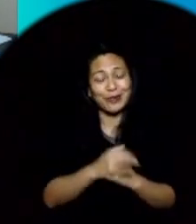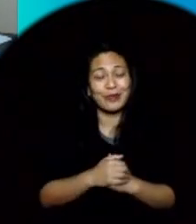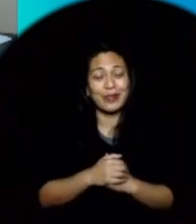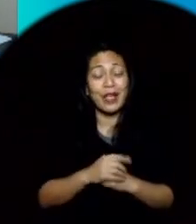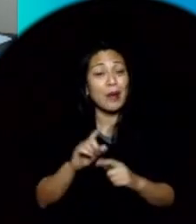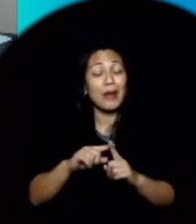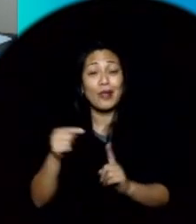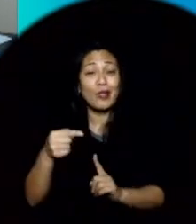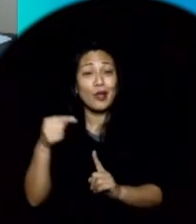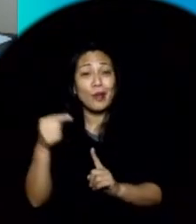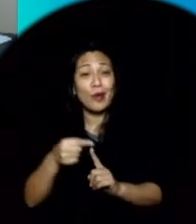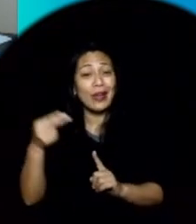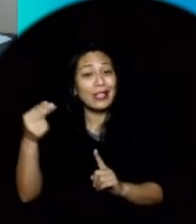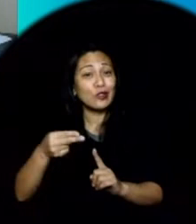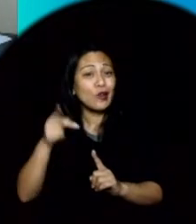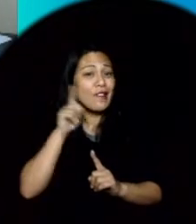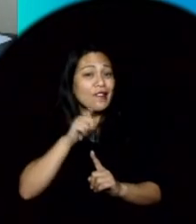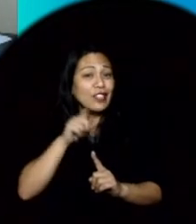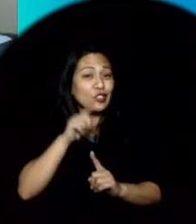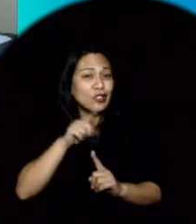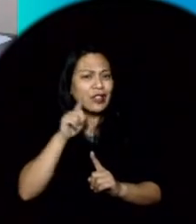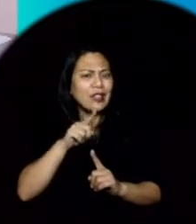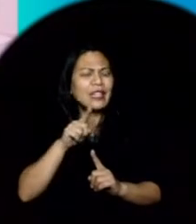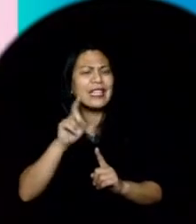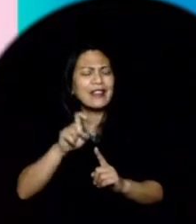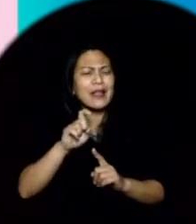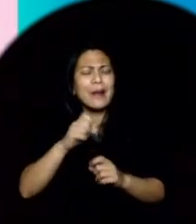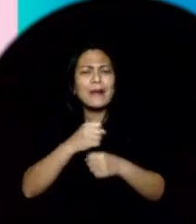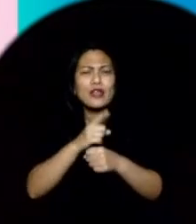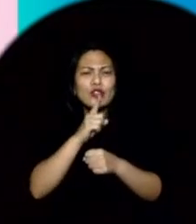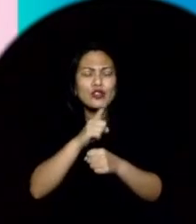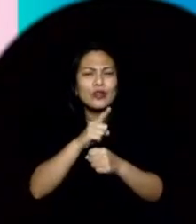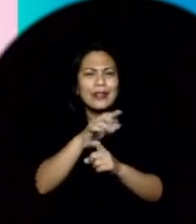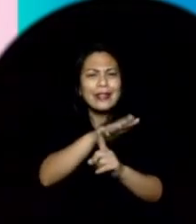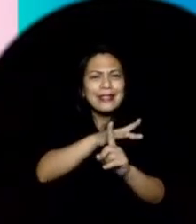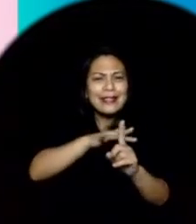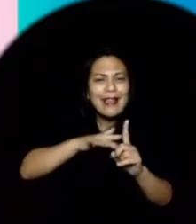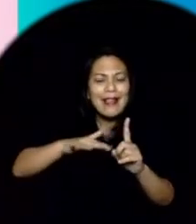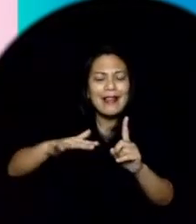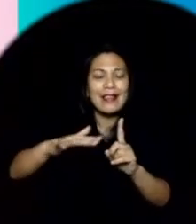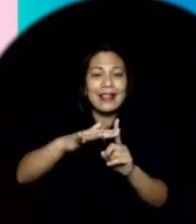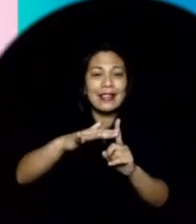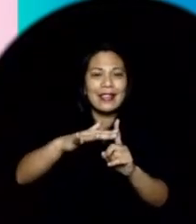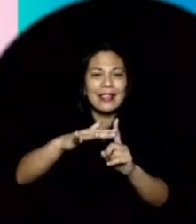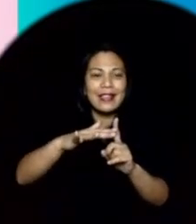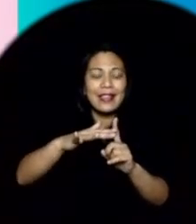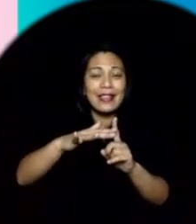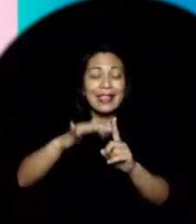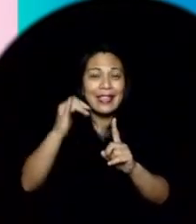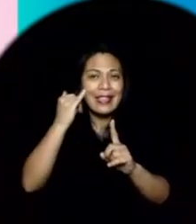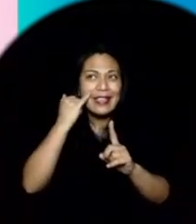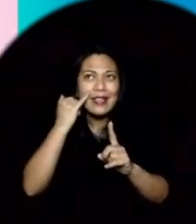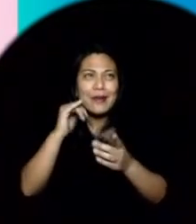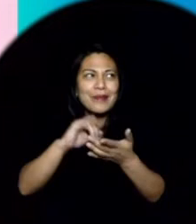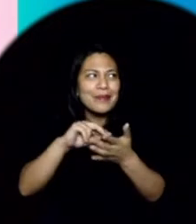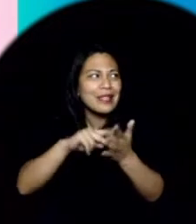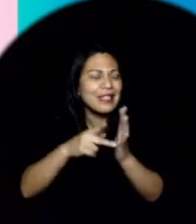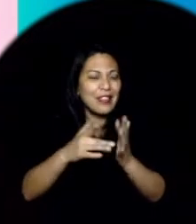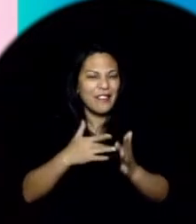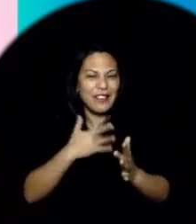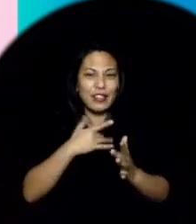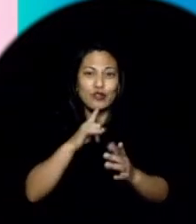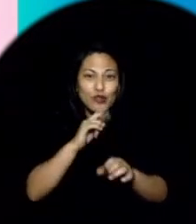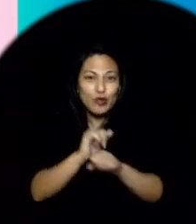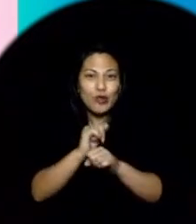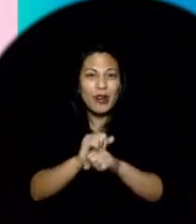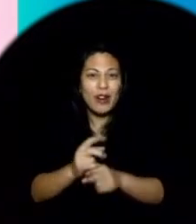important thing about historical fiction is making sure your setting really allows the people to believe that you're back